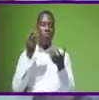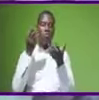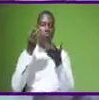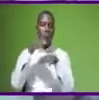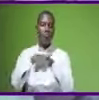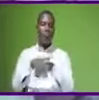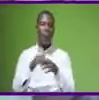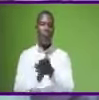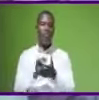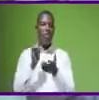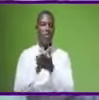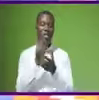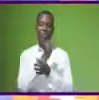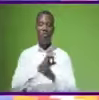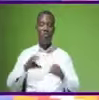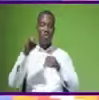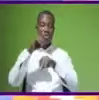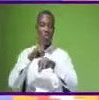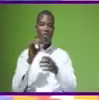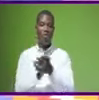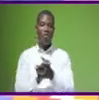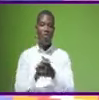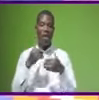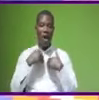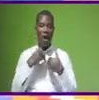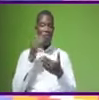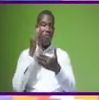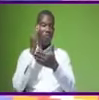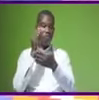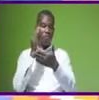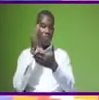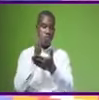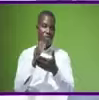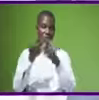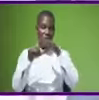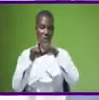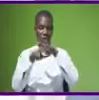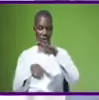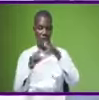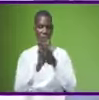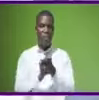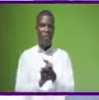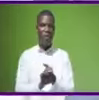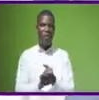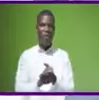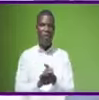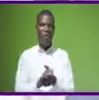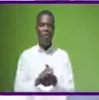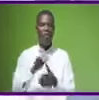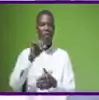sa u freedom na uwa no ne limitation eshe article 41 of the constitution